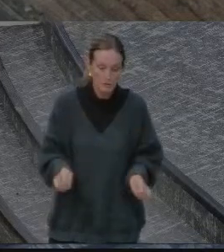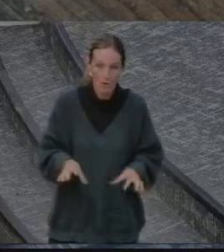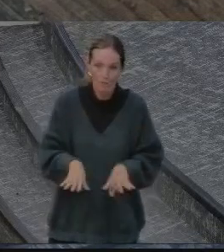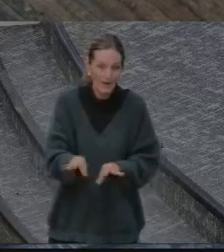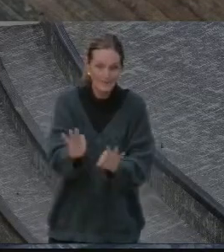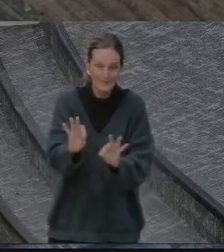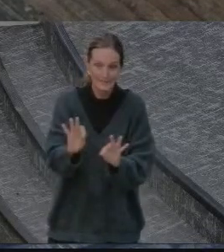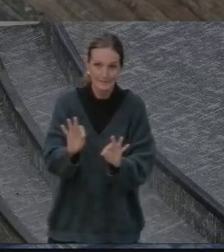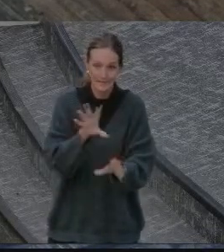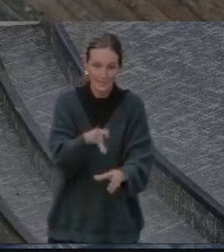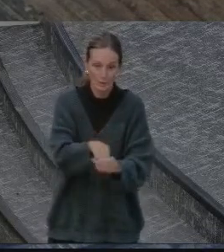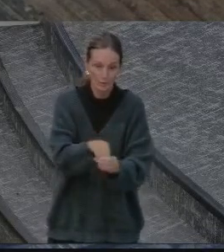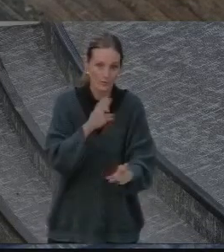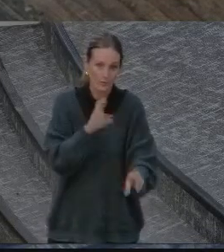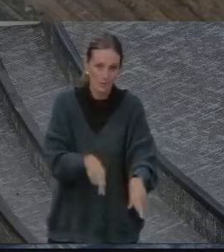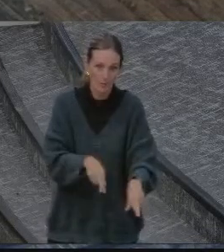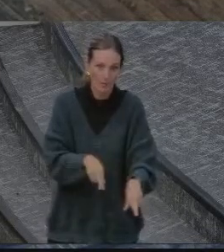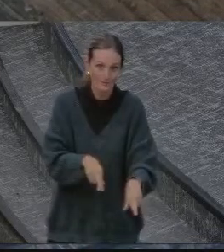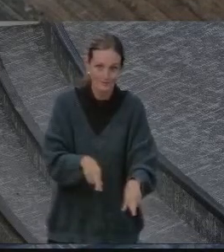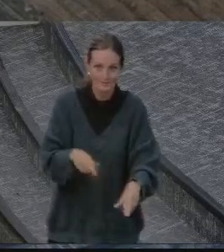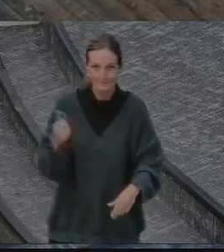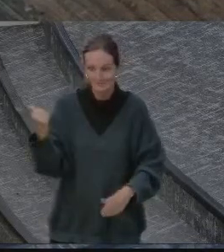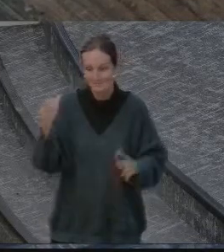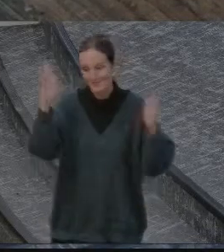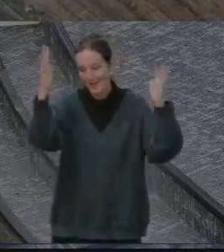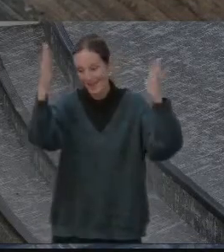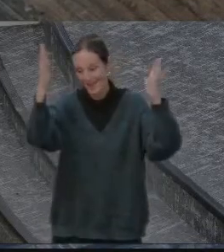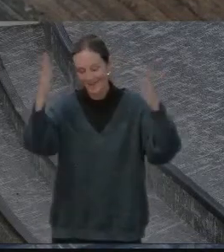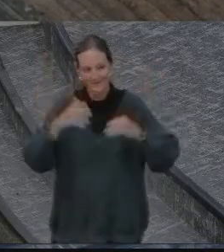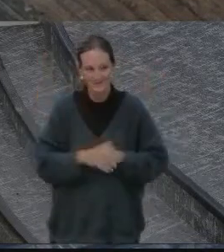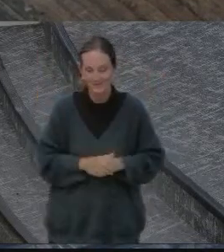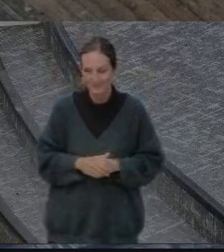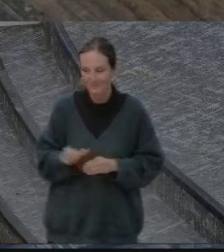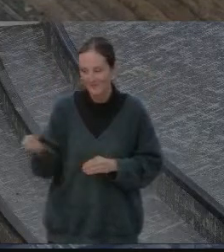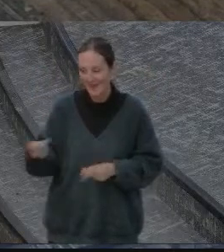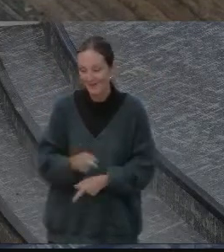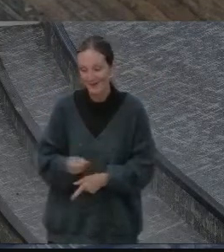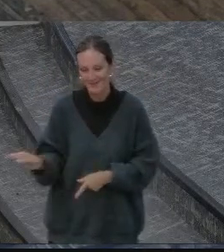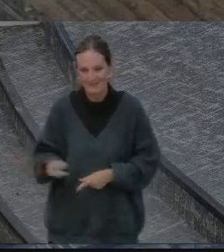included in the report as well, which speaks to everybody doing a great job. Yes.